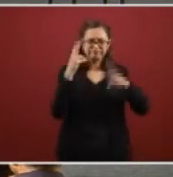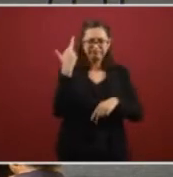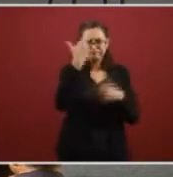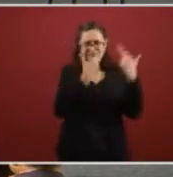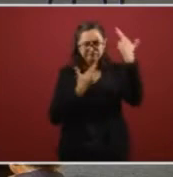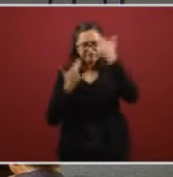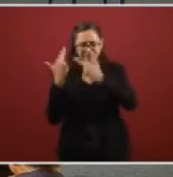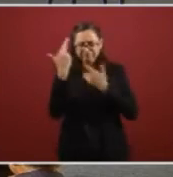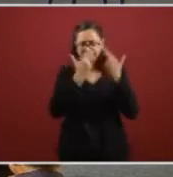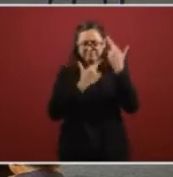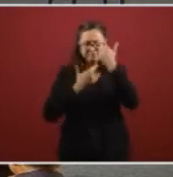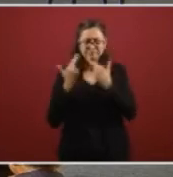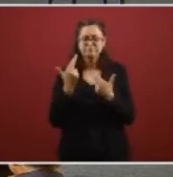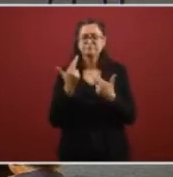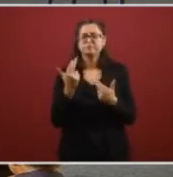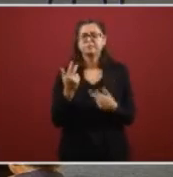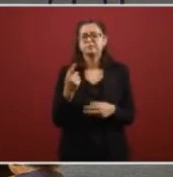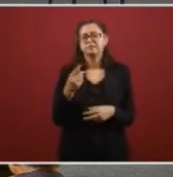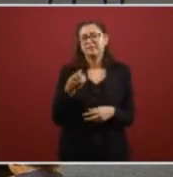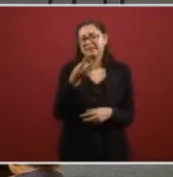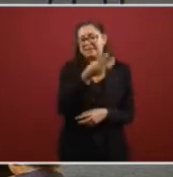they visited,